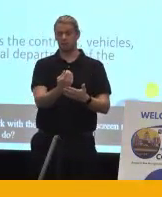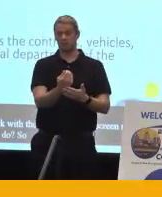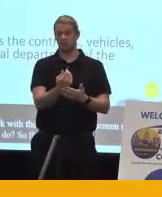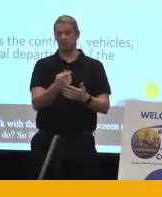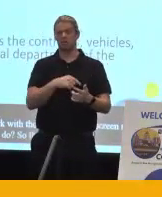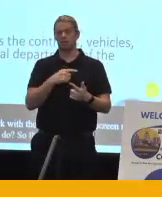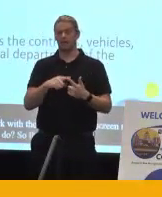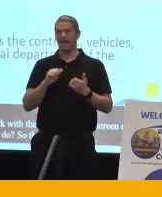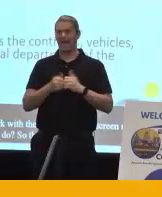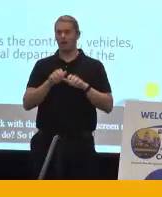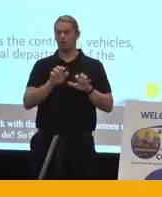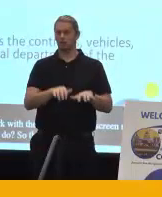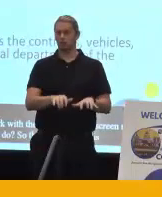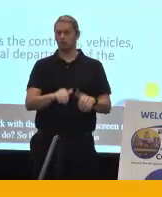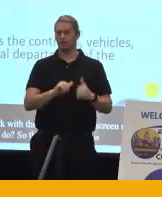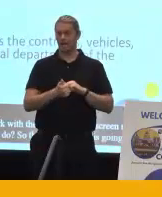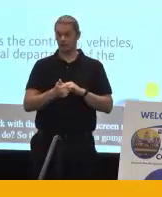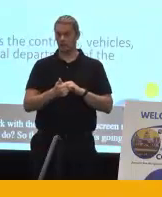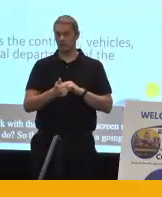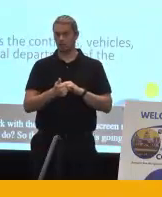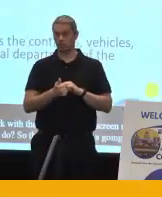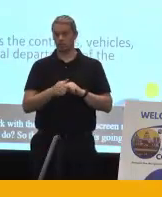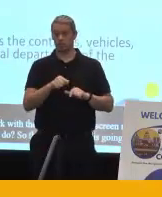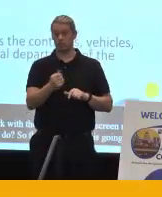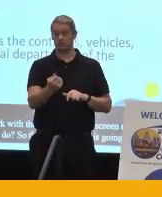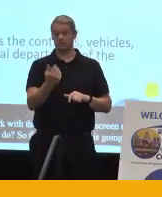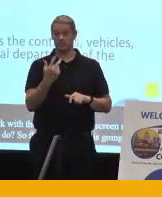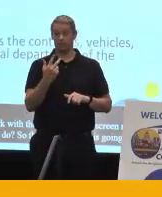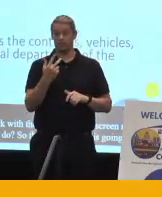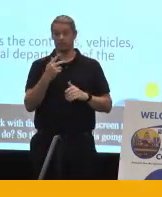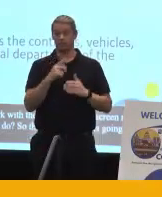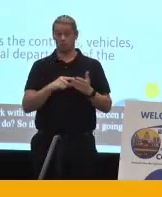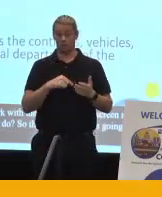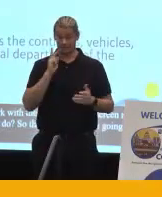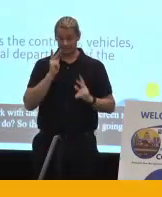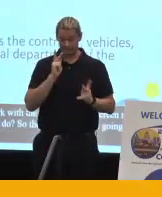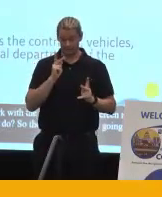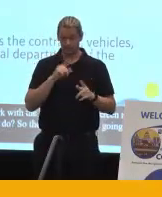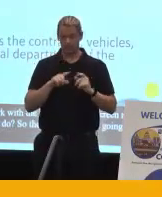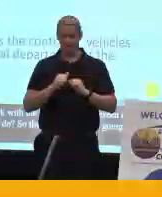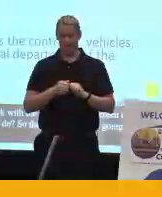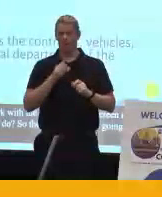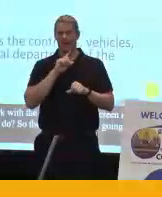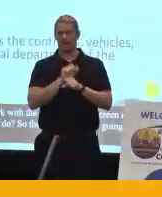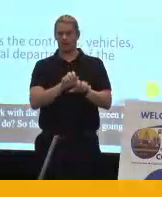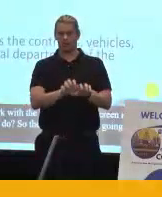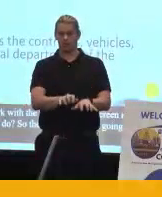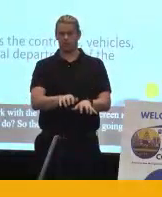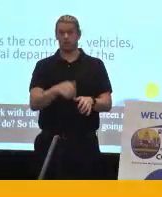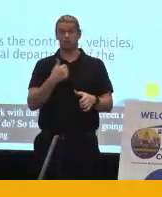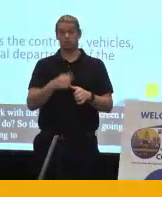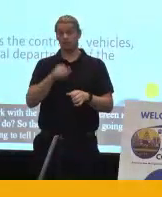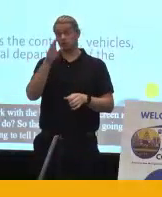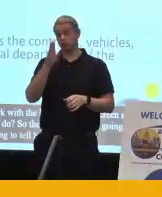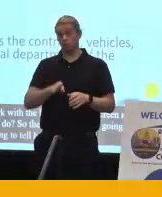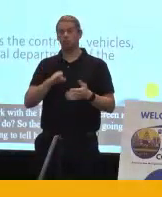enter the information. So the screen reader is going to tell her what she's seeing. How is she going to do the data entry? And keep in mind, she suffered a stroke. And so